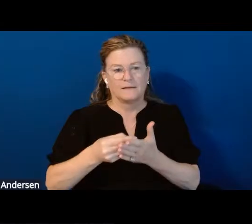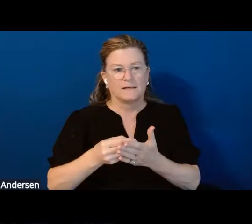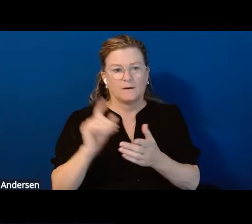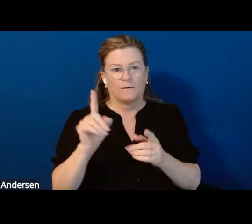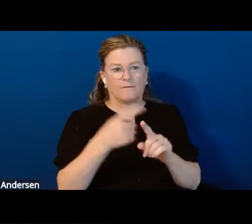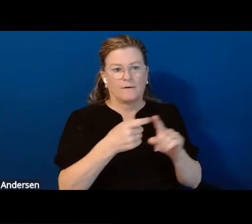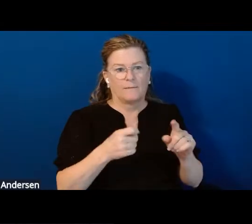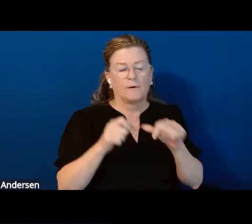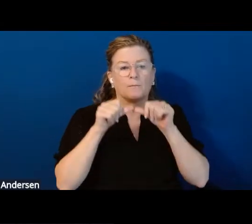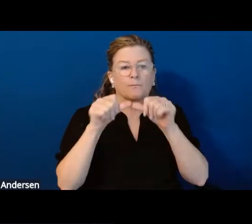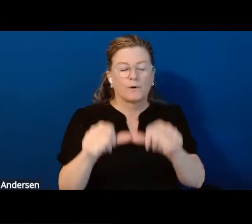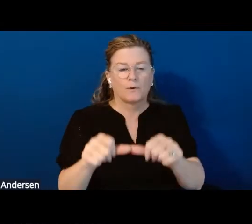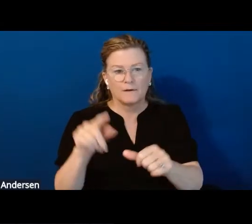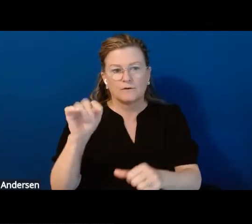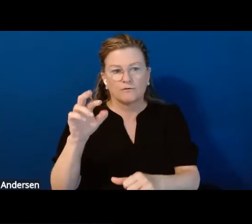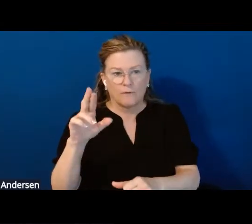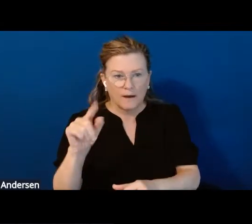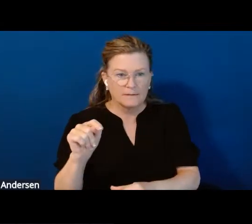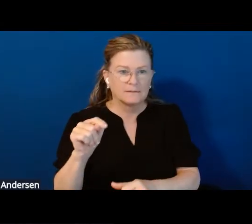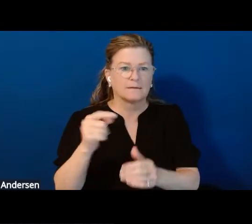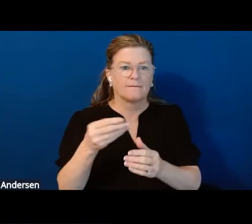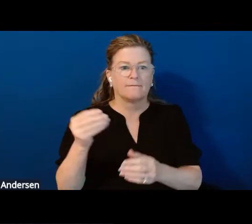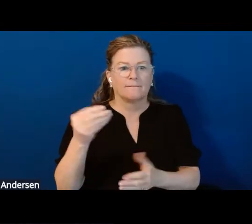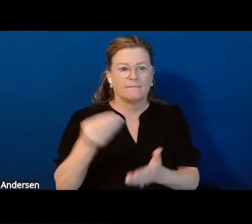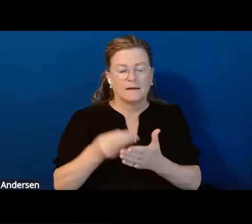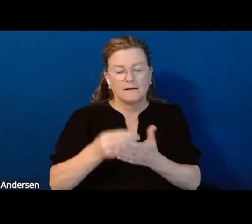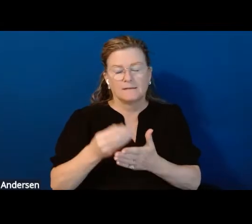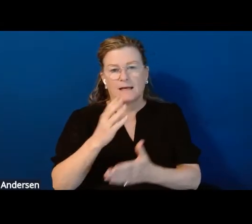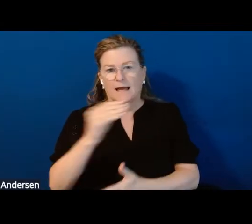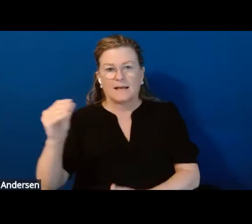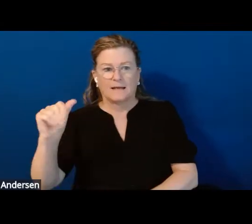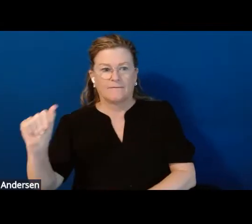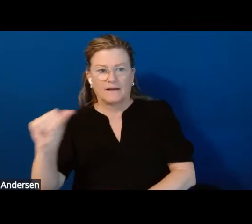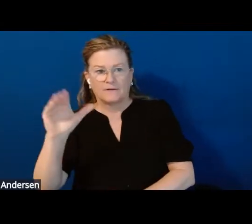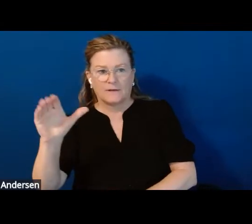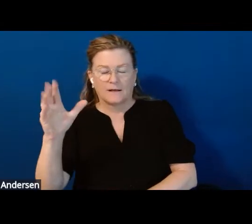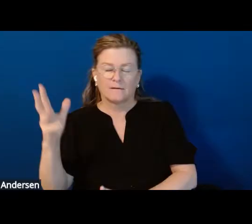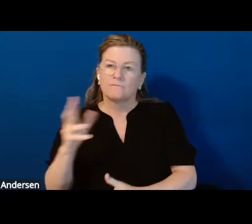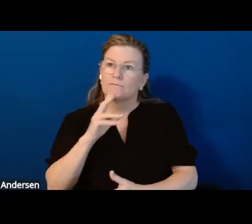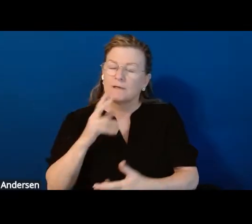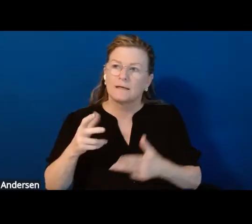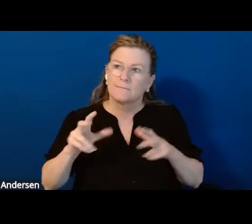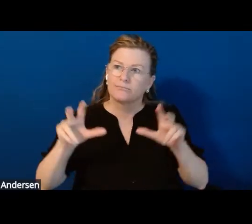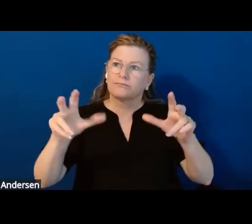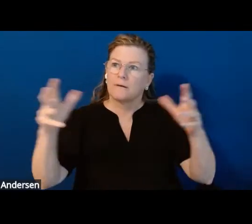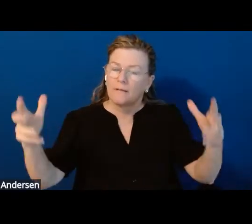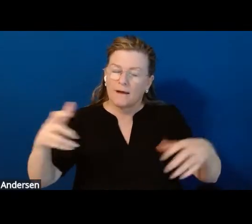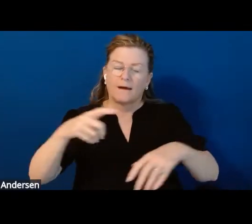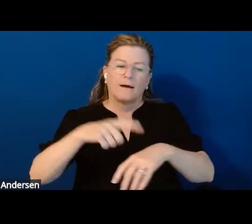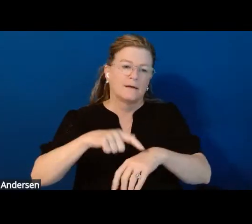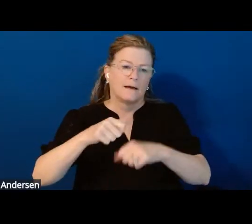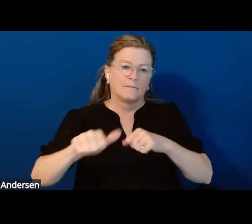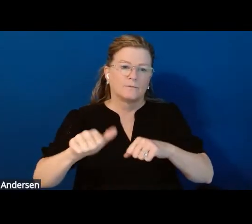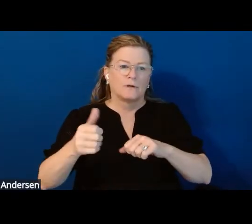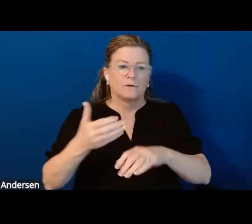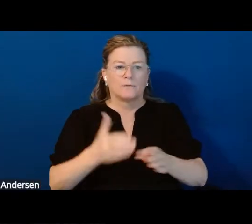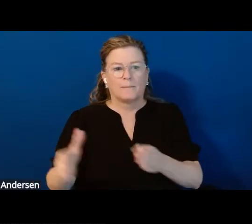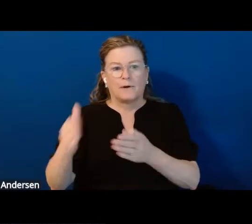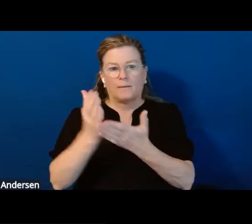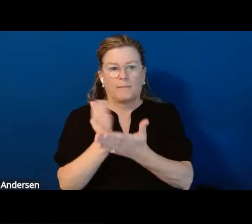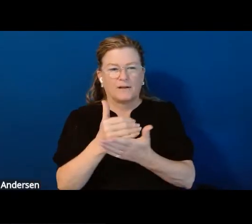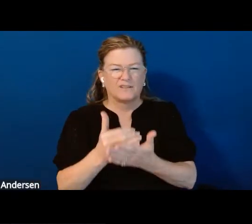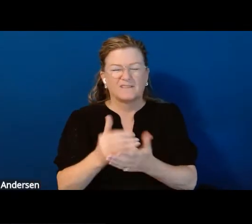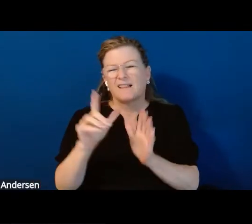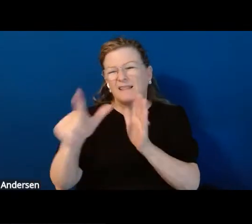permanent trust fund funds, and our advisory council certainly spends a lot of time working on preparing budgets, and we'll talk